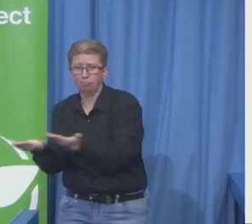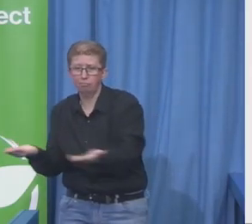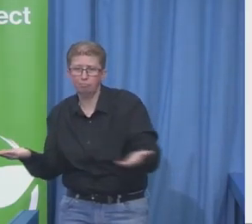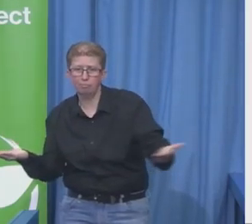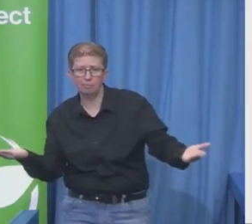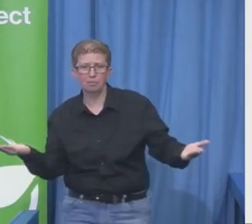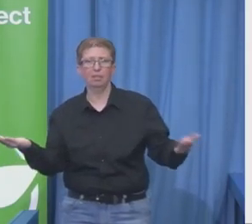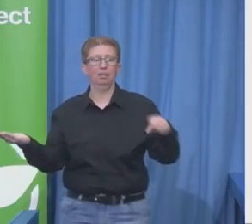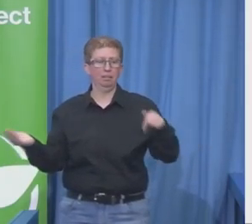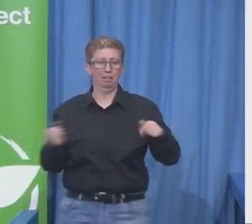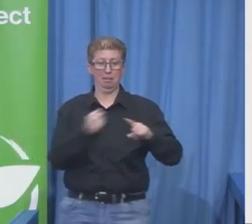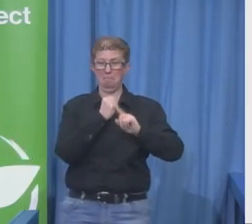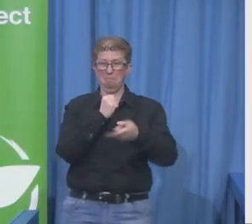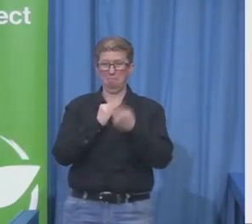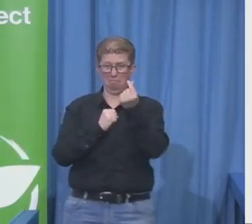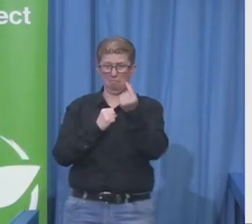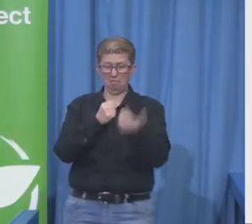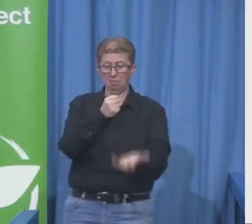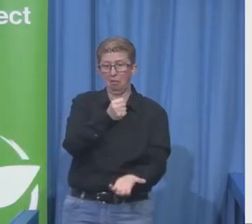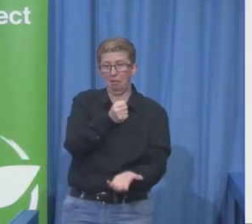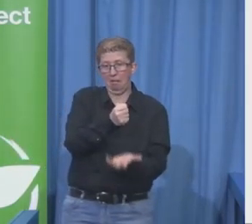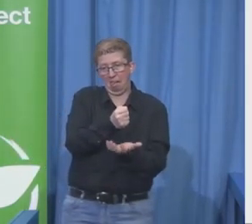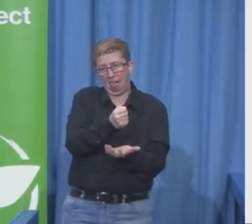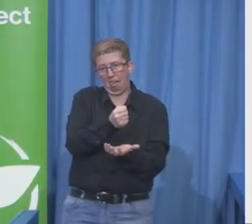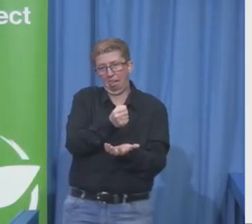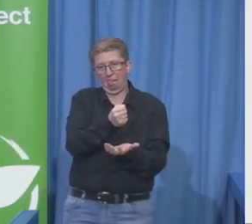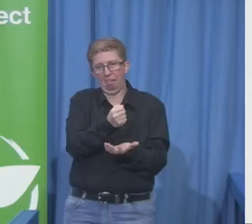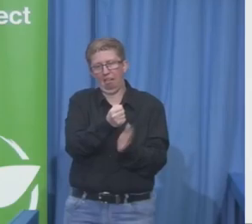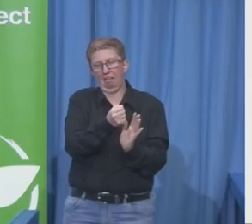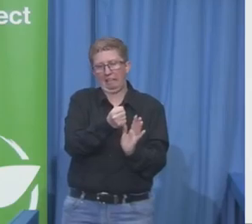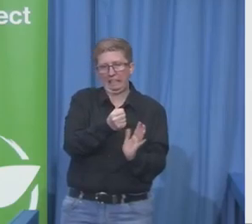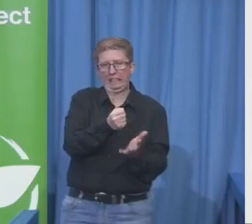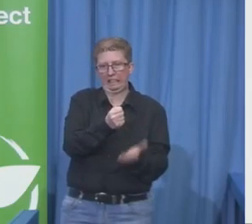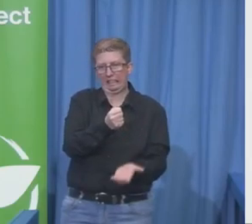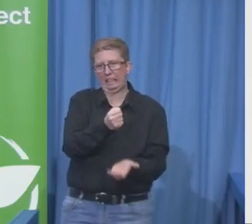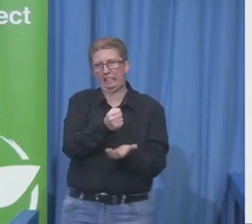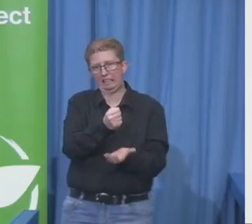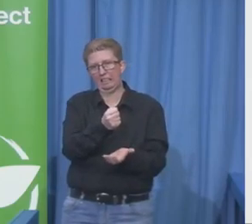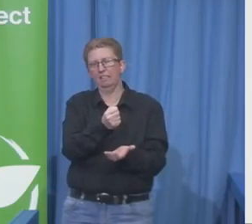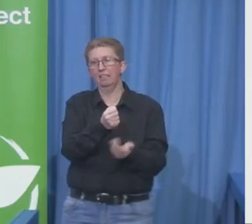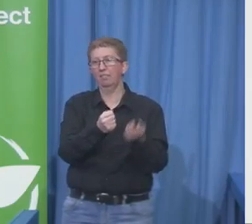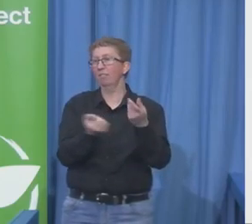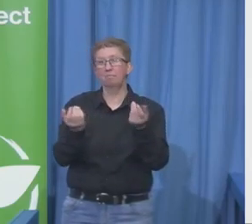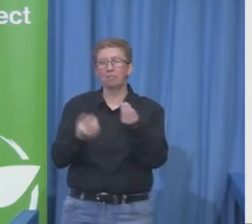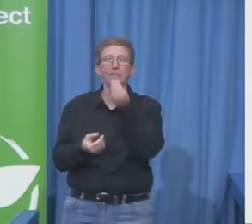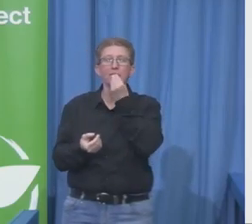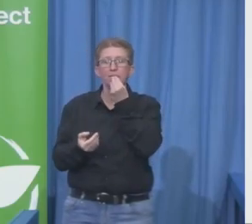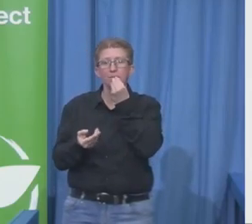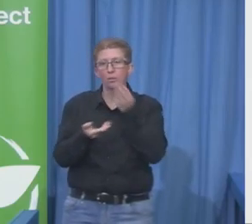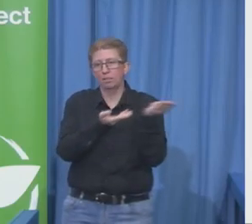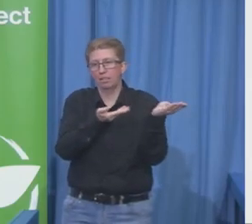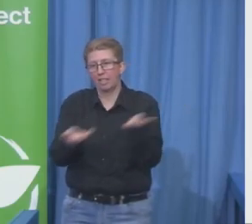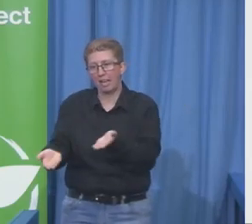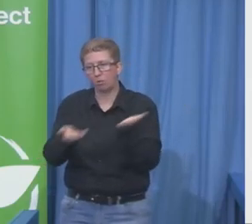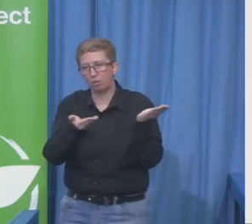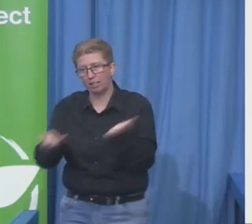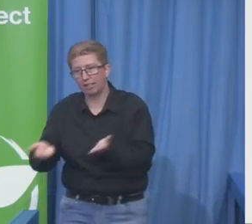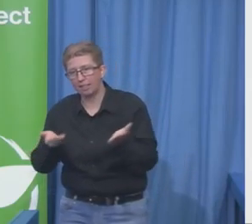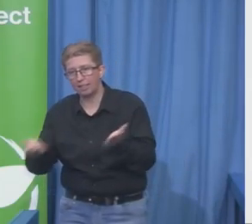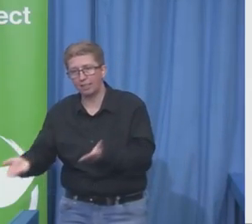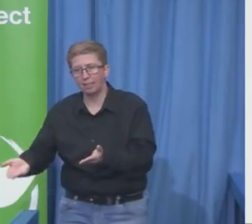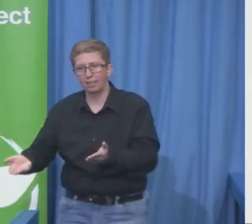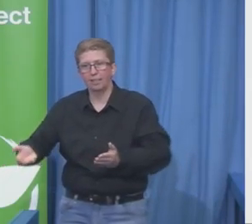small humble catering and for some gifts for the participants. We also received a special